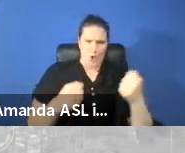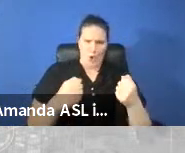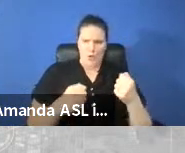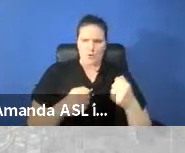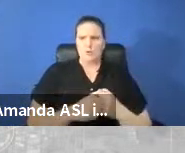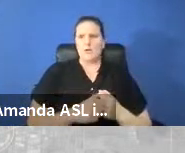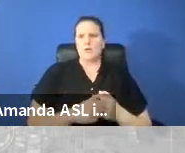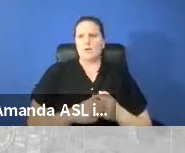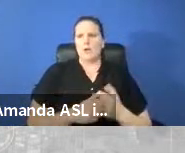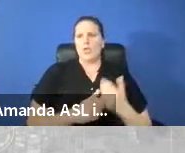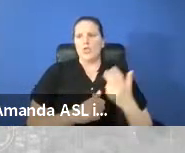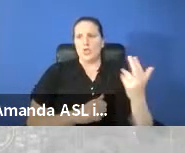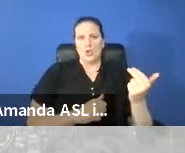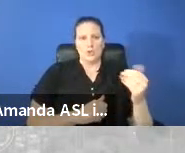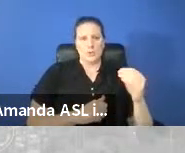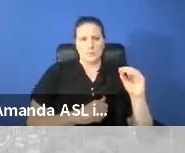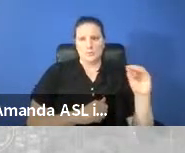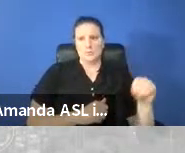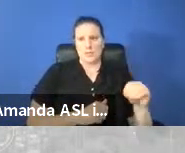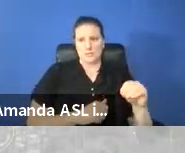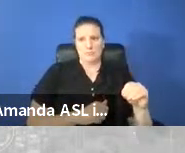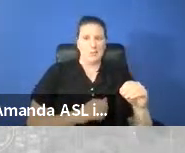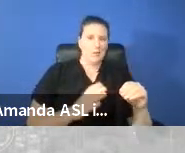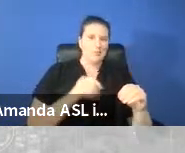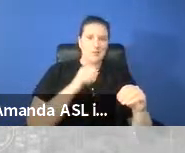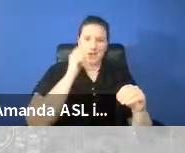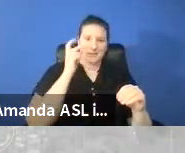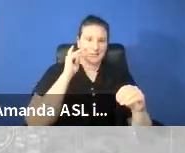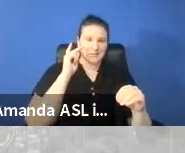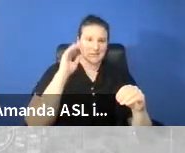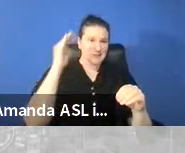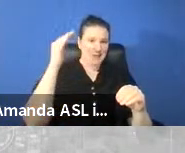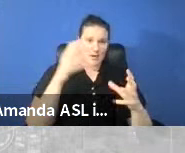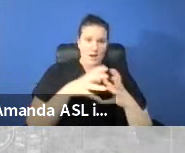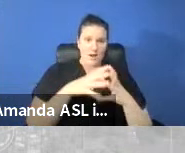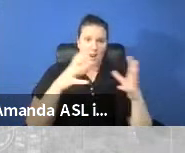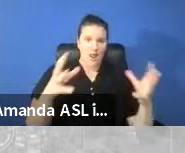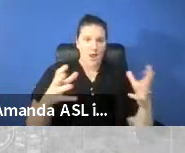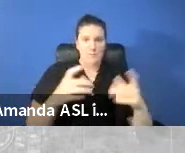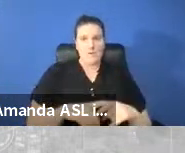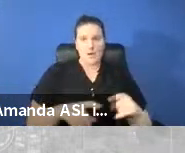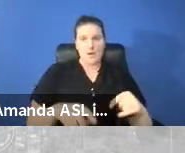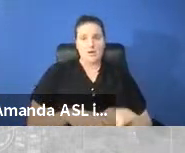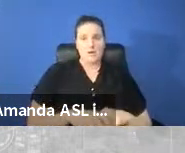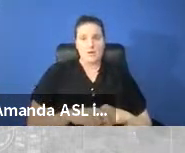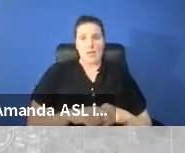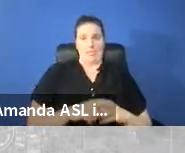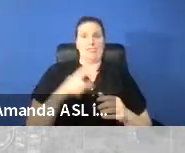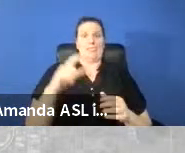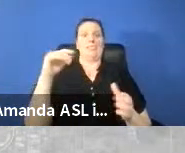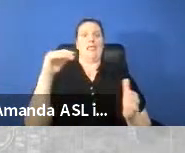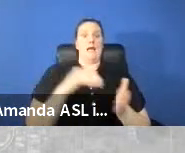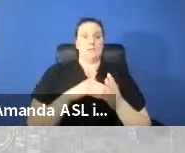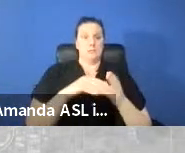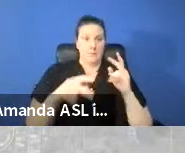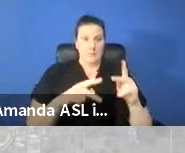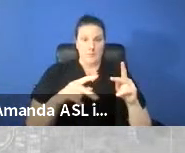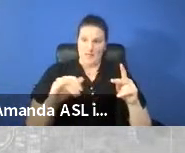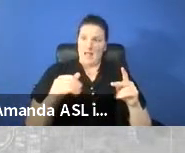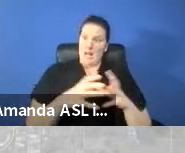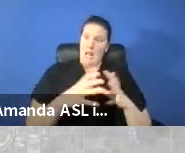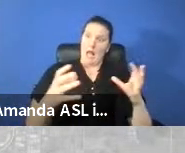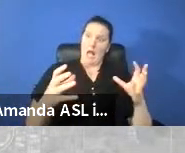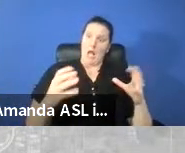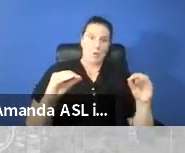had 13%, which might not seem like a lot, but in terms of actual thousands of people, it is pretty